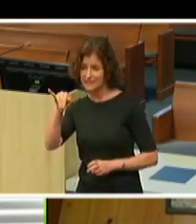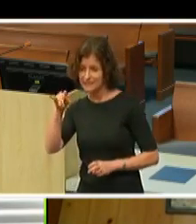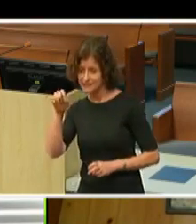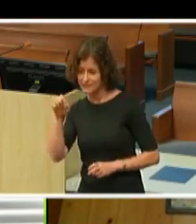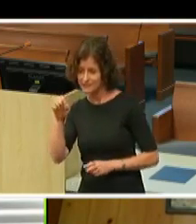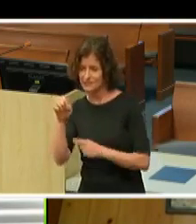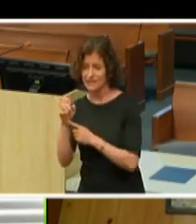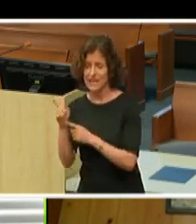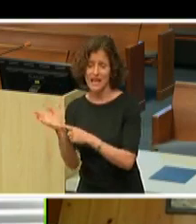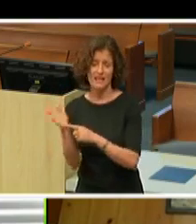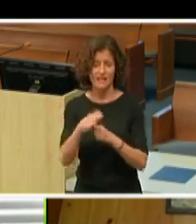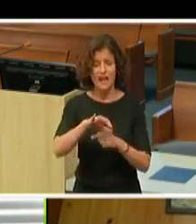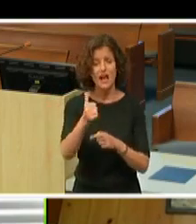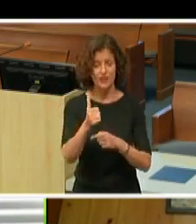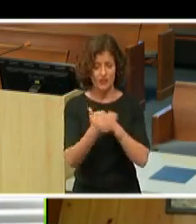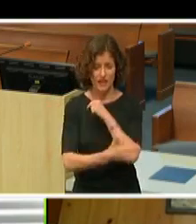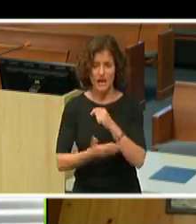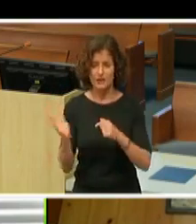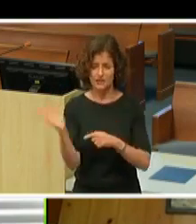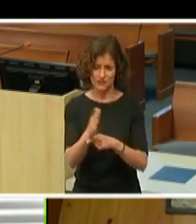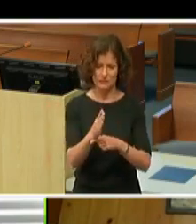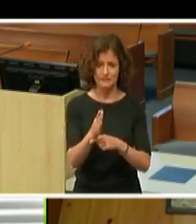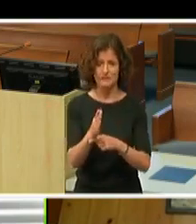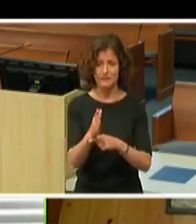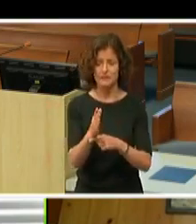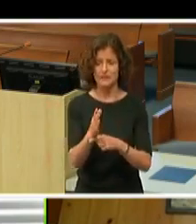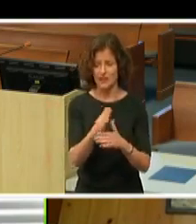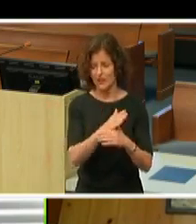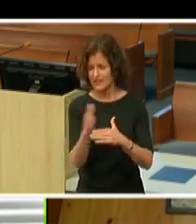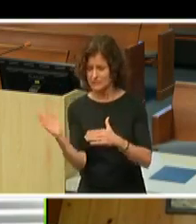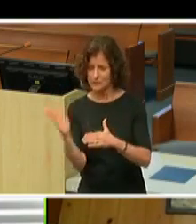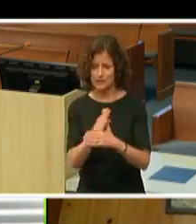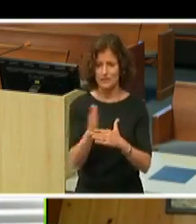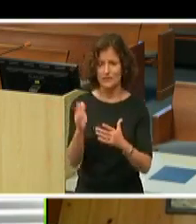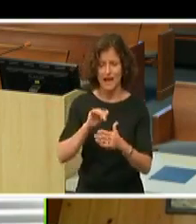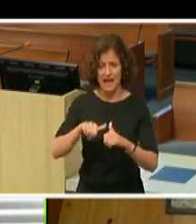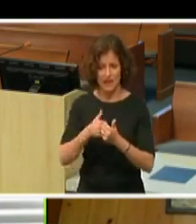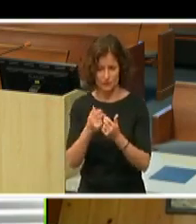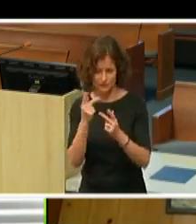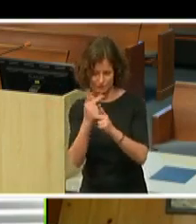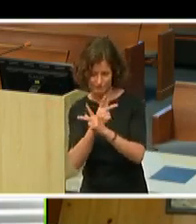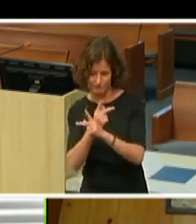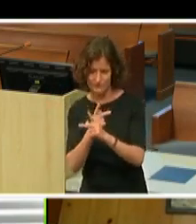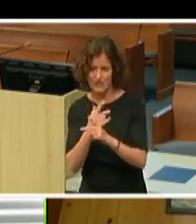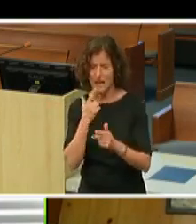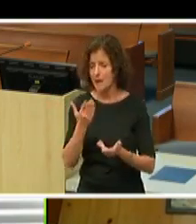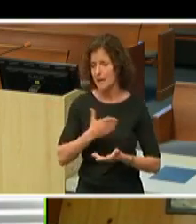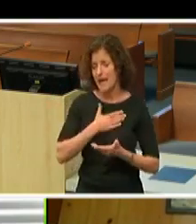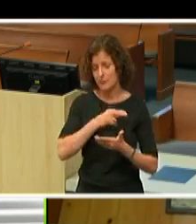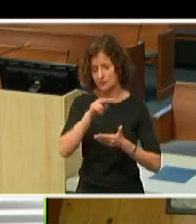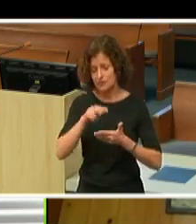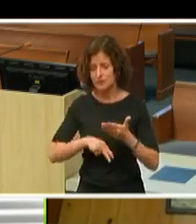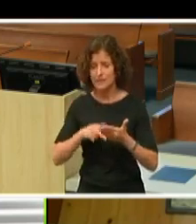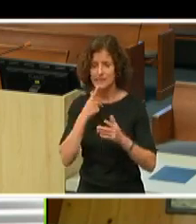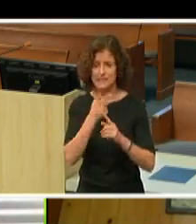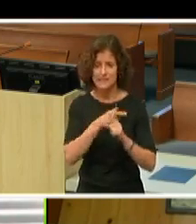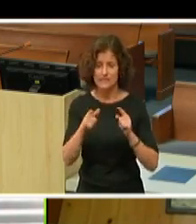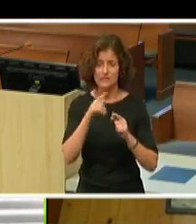somewhere in the middle on sort of the spectrum of how to interpret that. And I'm happy to read in the